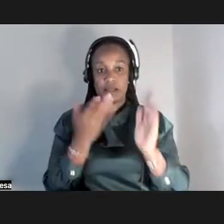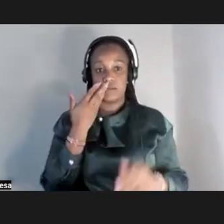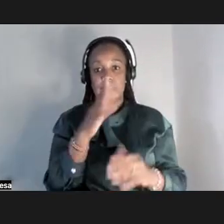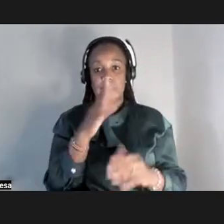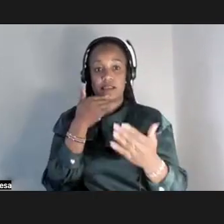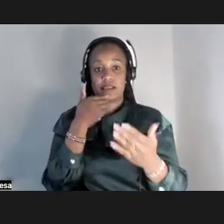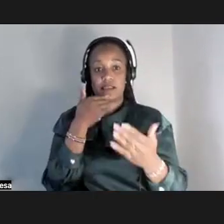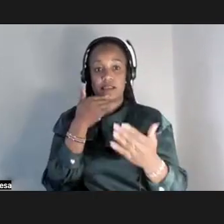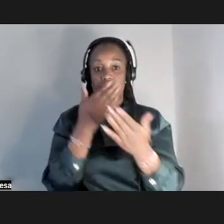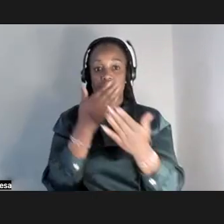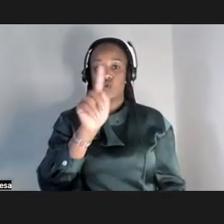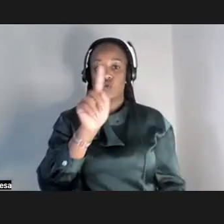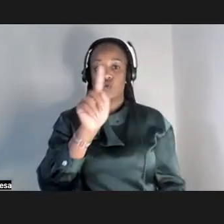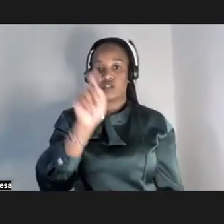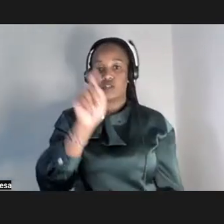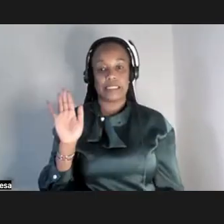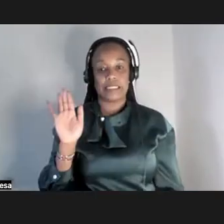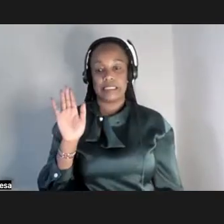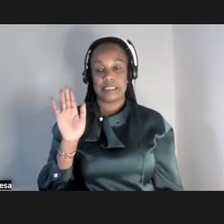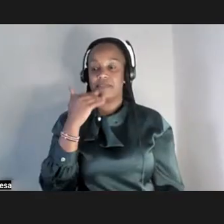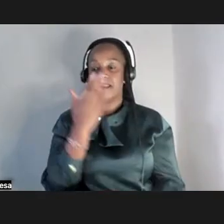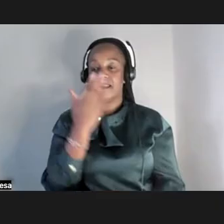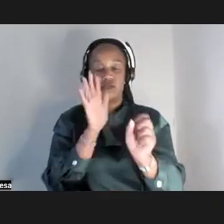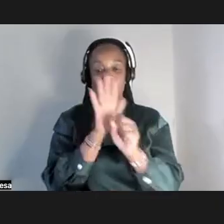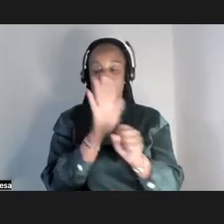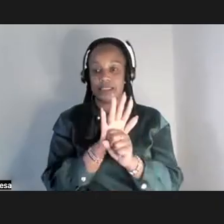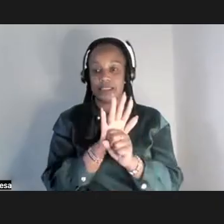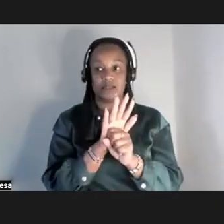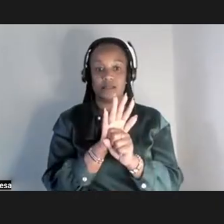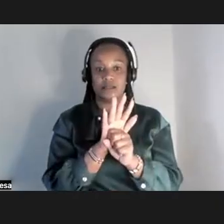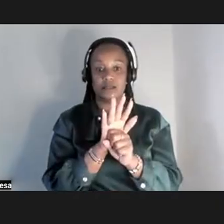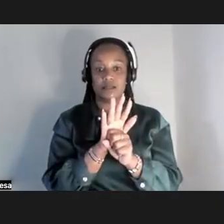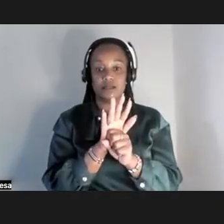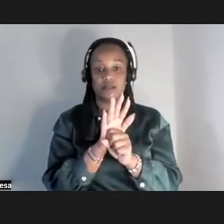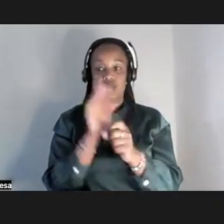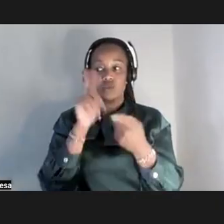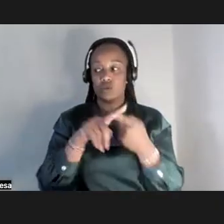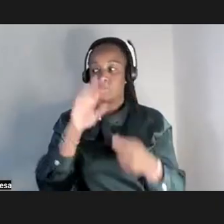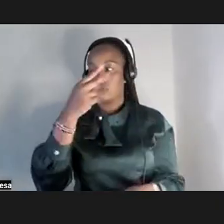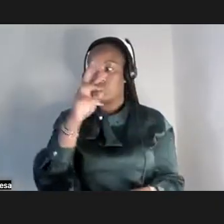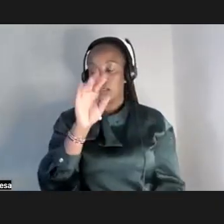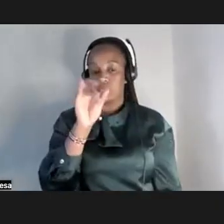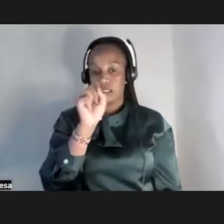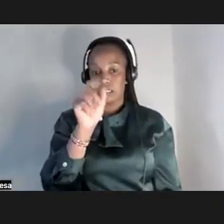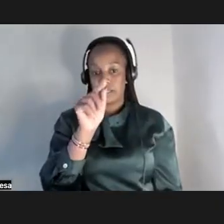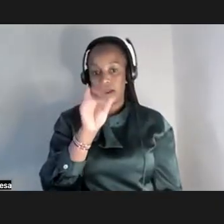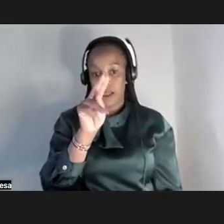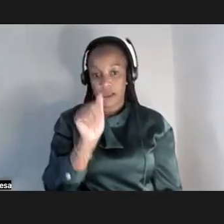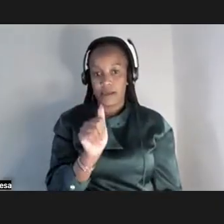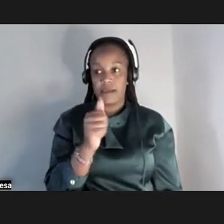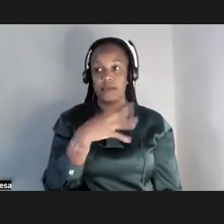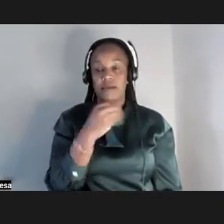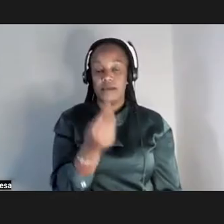questions. But just a huge thank you again, and thank you very much to Helen, to Christina, and to Professor Kimani, and also